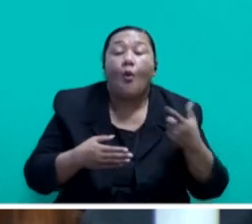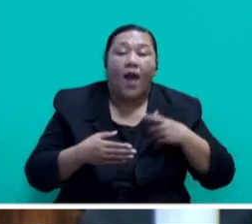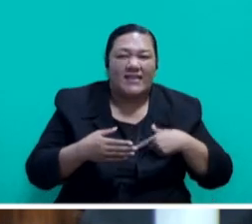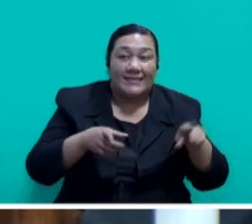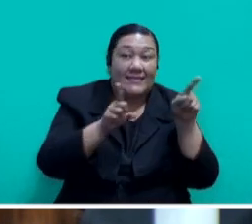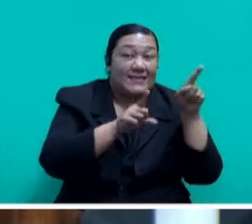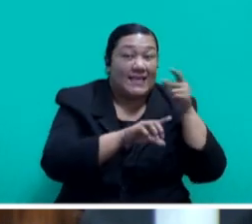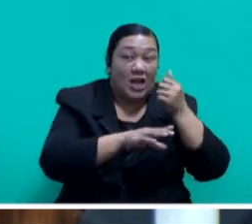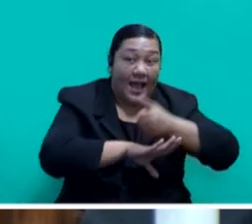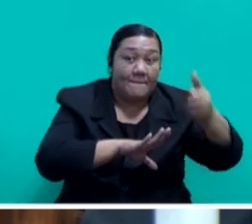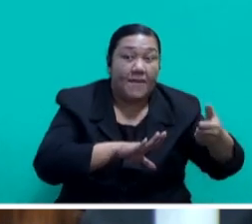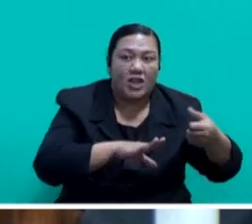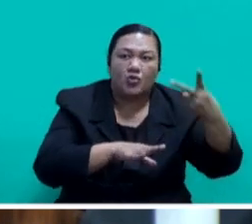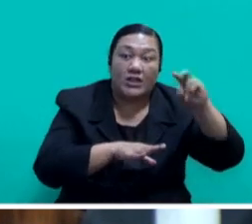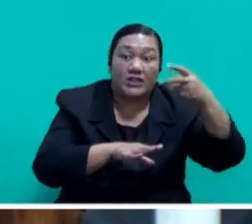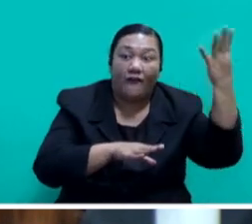since 2014.